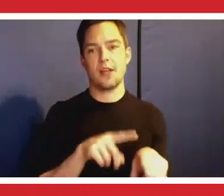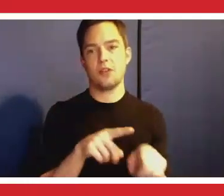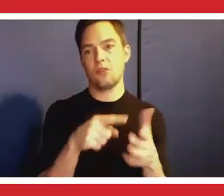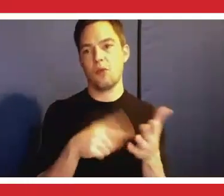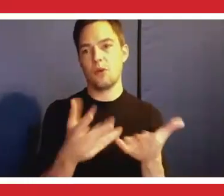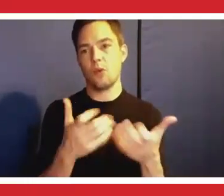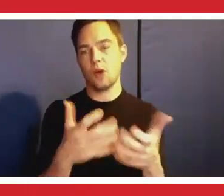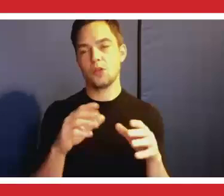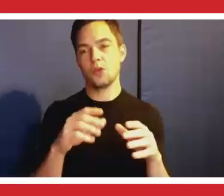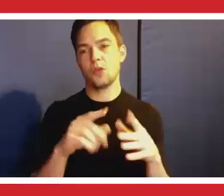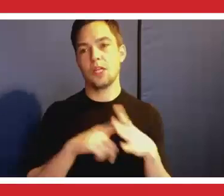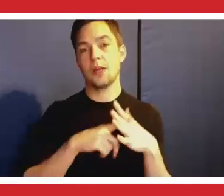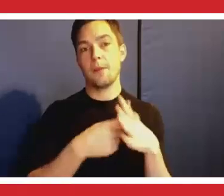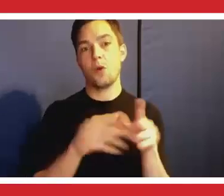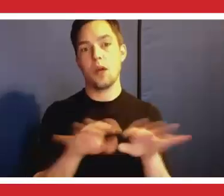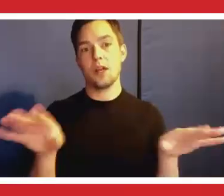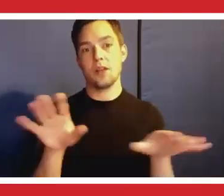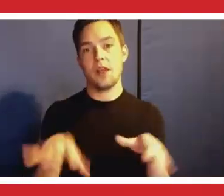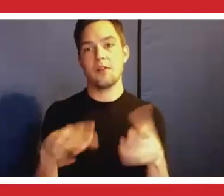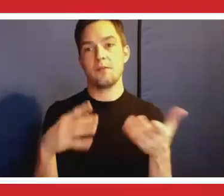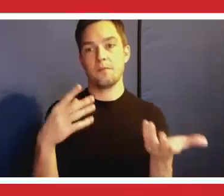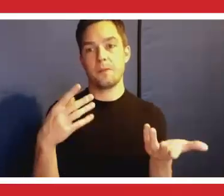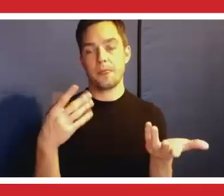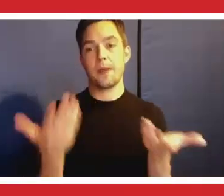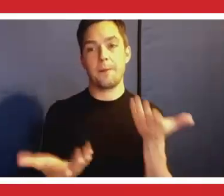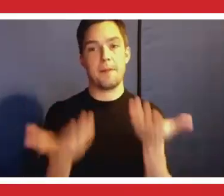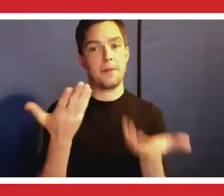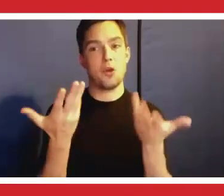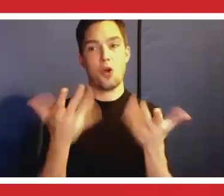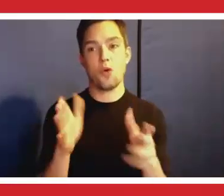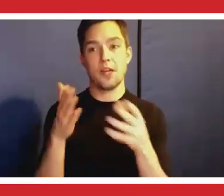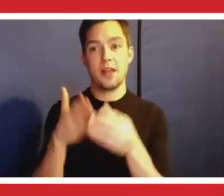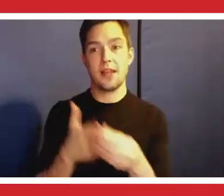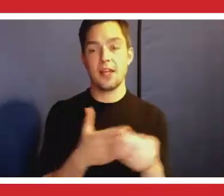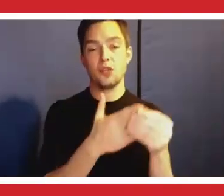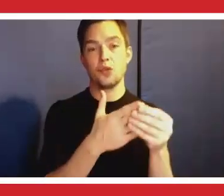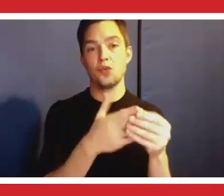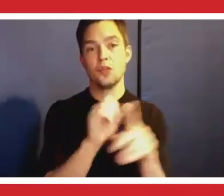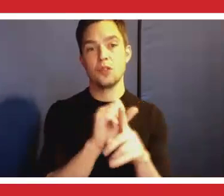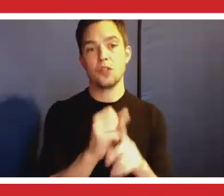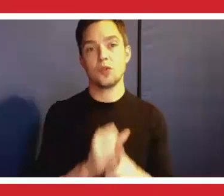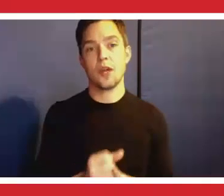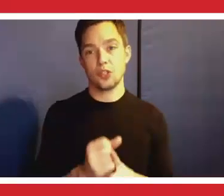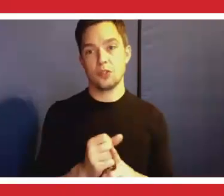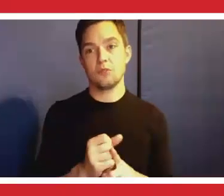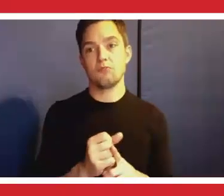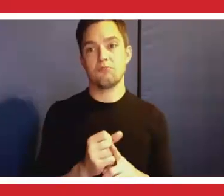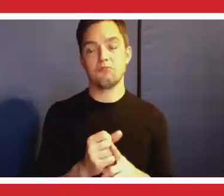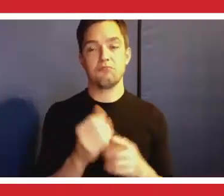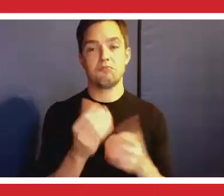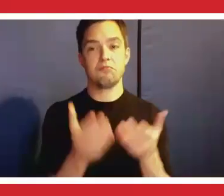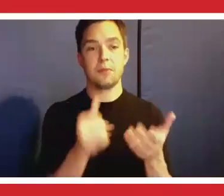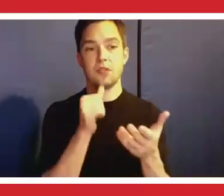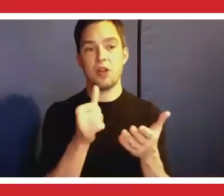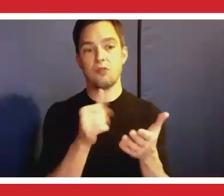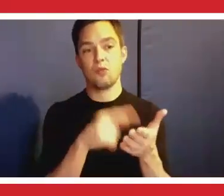for, it may well already have led to situations that we would have, that are not what we would have sought to